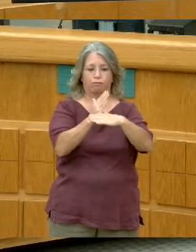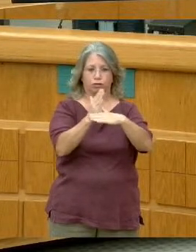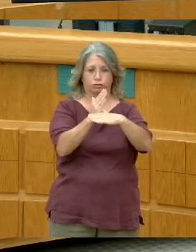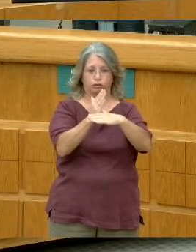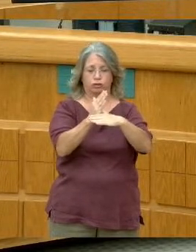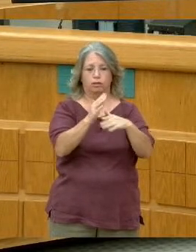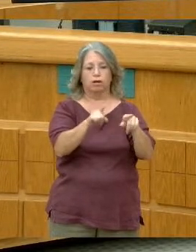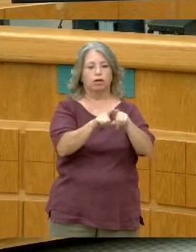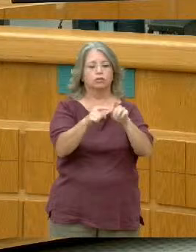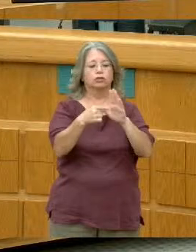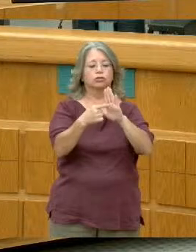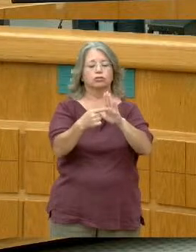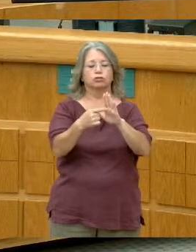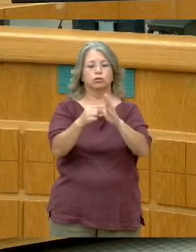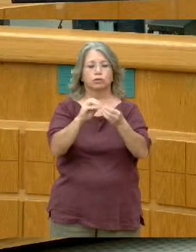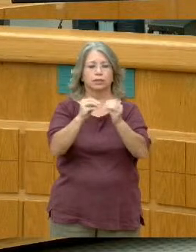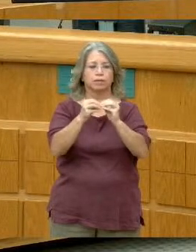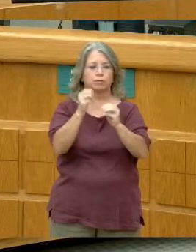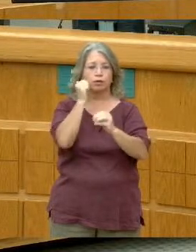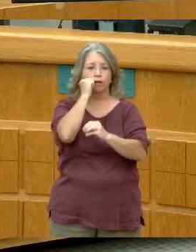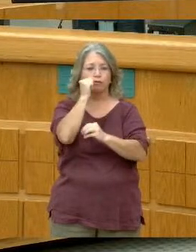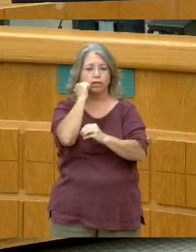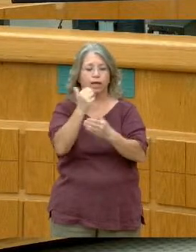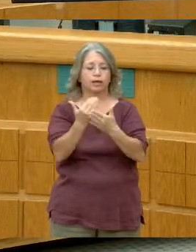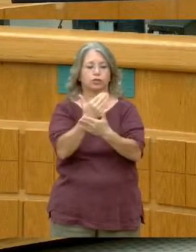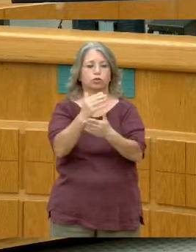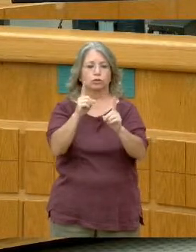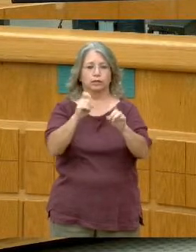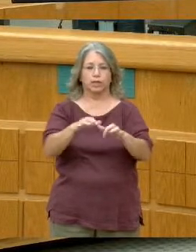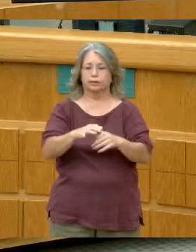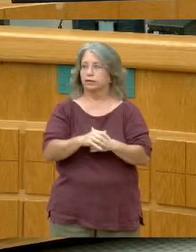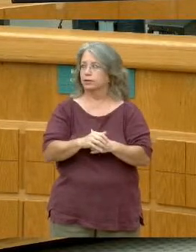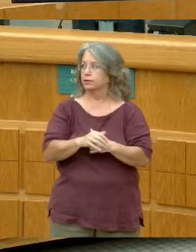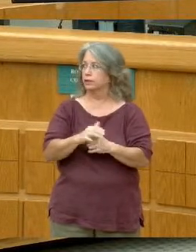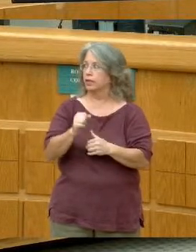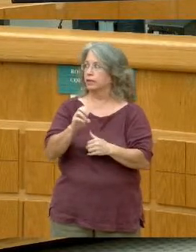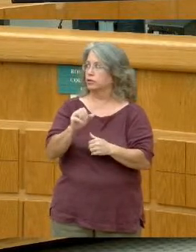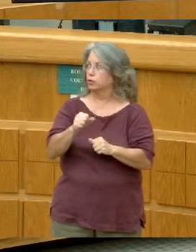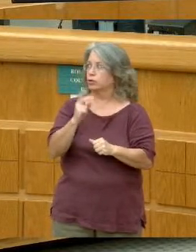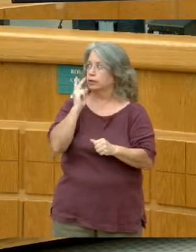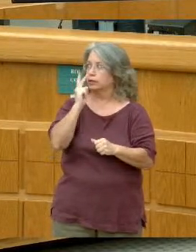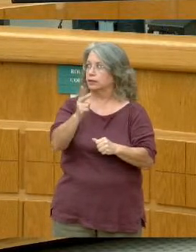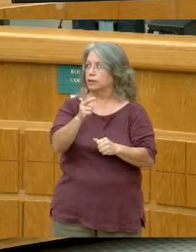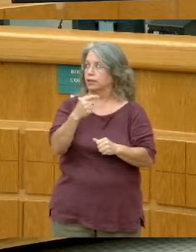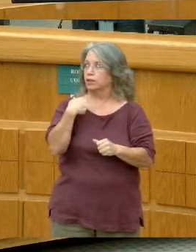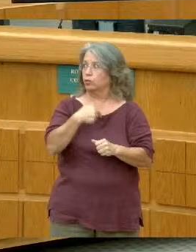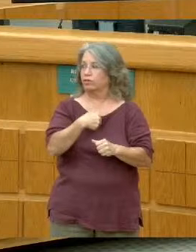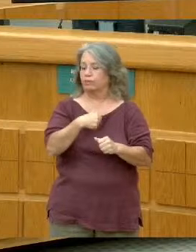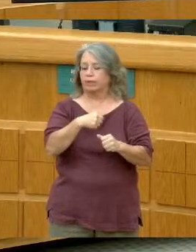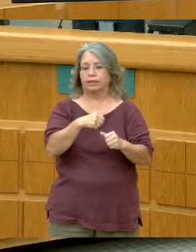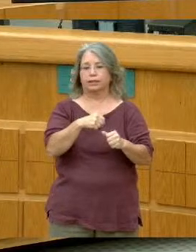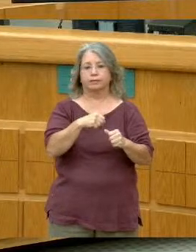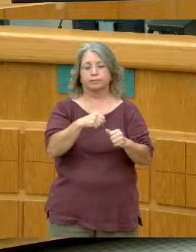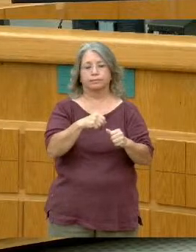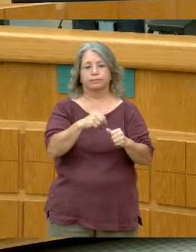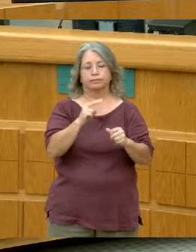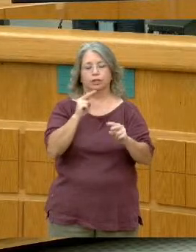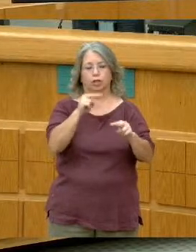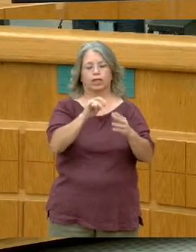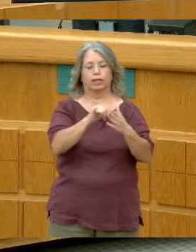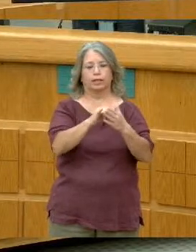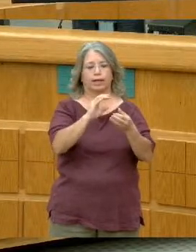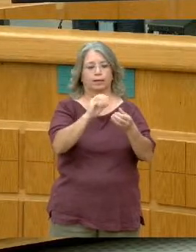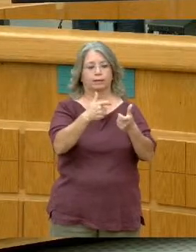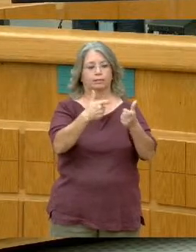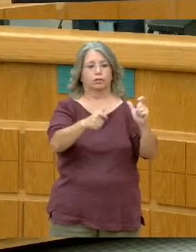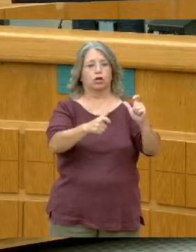us a number of daily new cases every day. And you can see this has been our issue we've been addressing here, the big number of